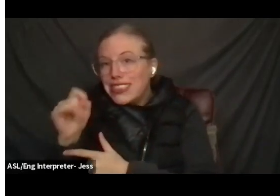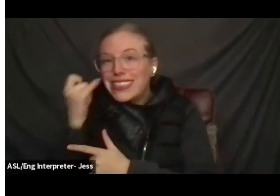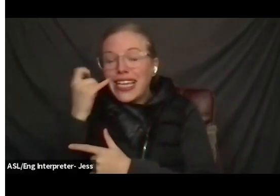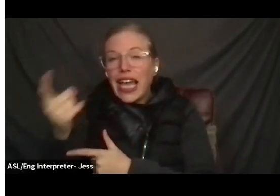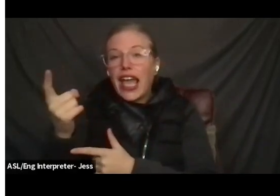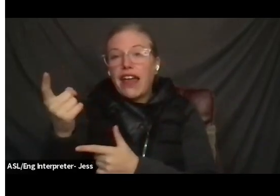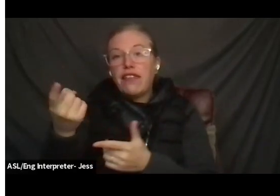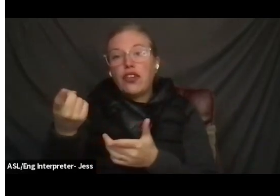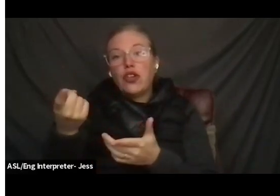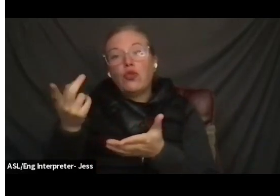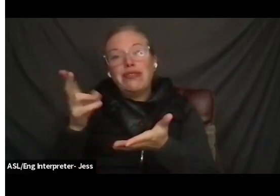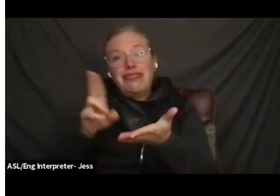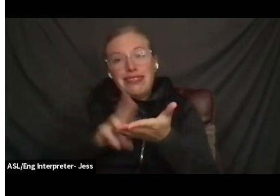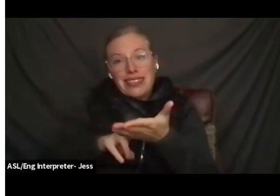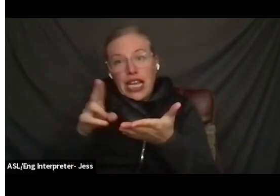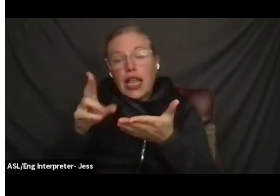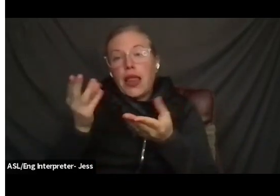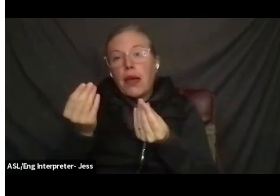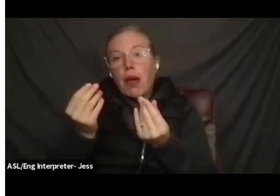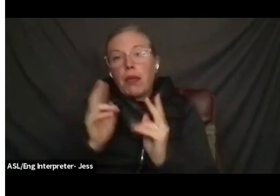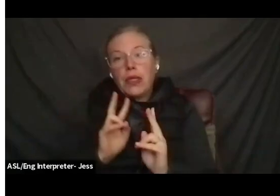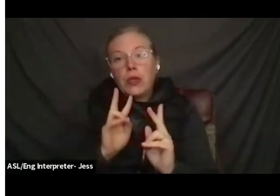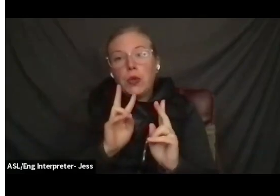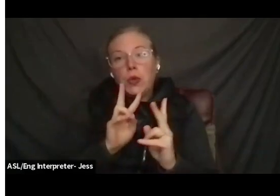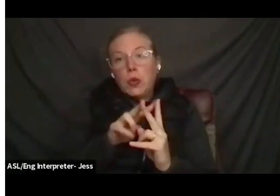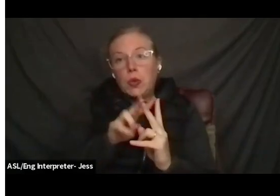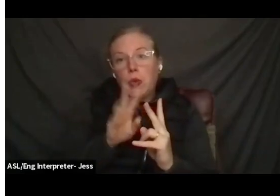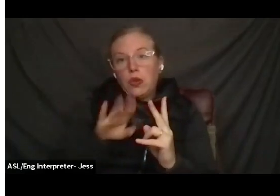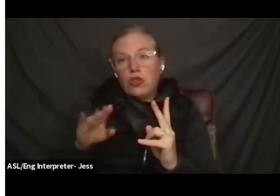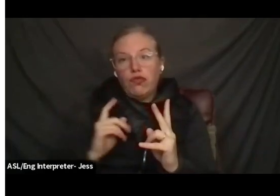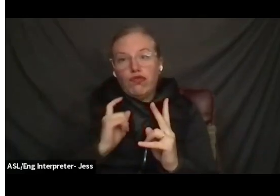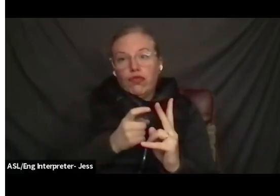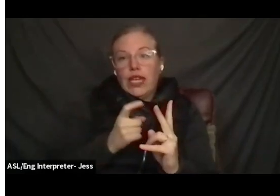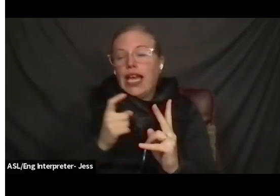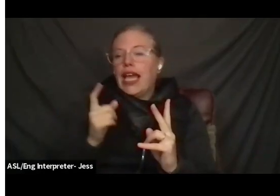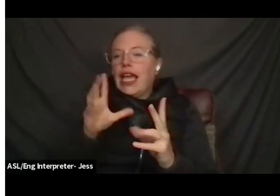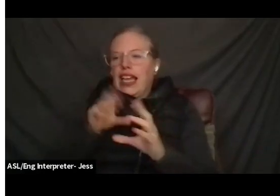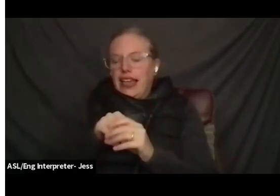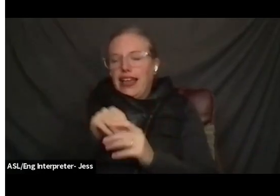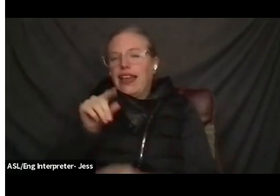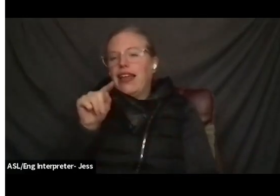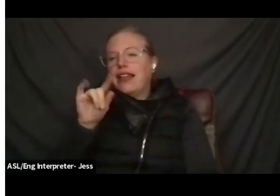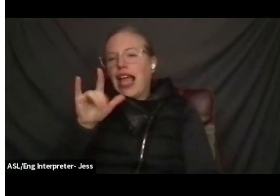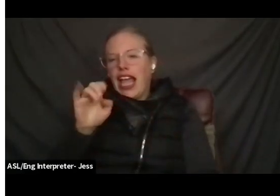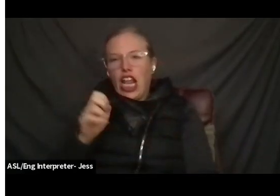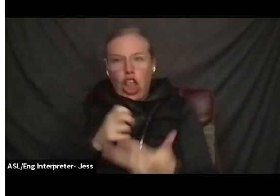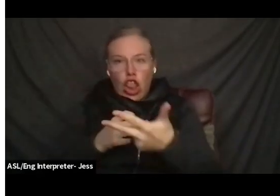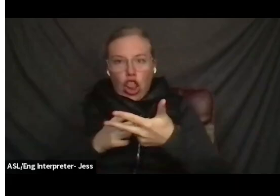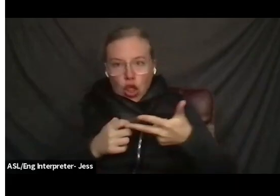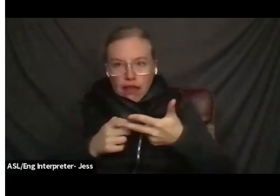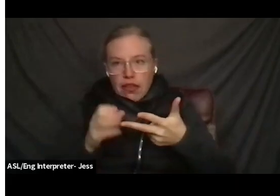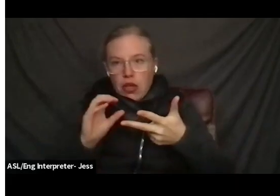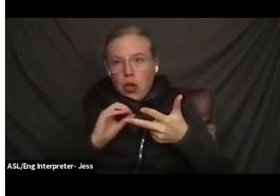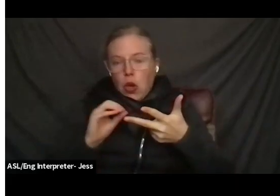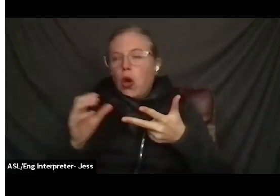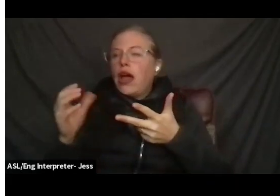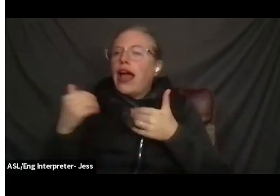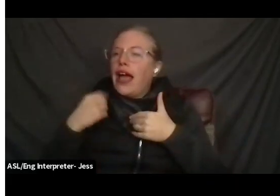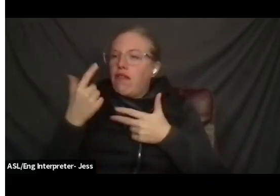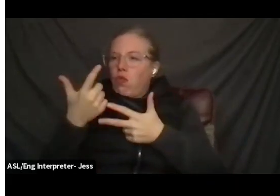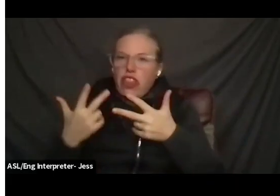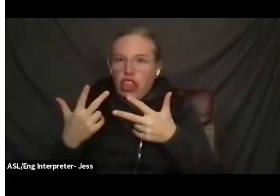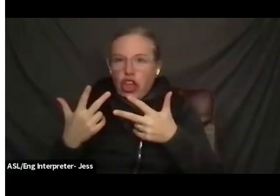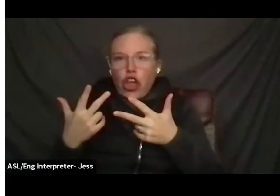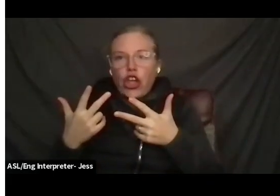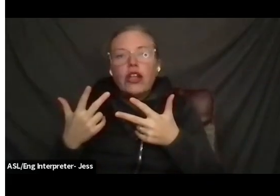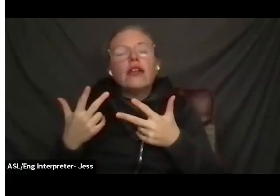the property to 2 of your children and left yourself in title, so 3 of you own it, you possess 1/3 ownership,